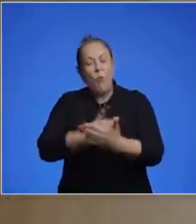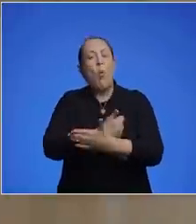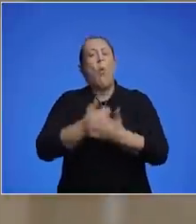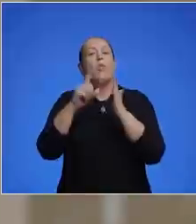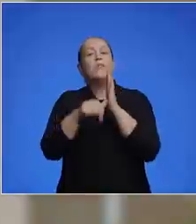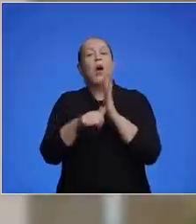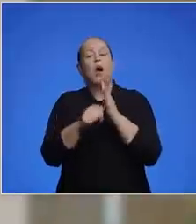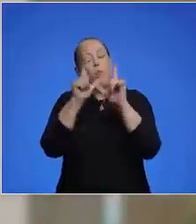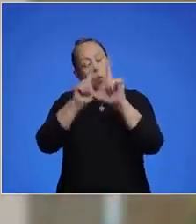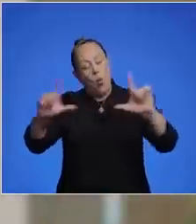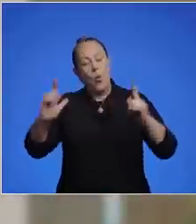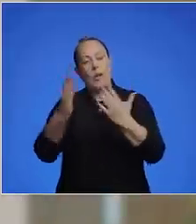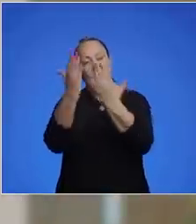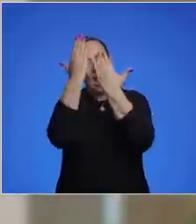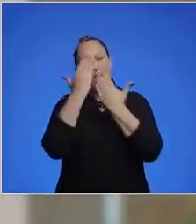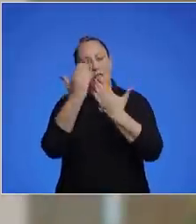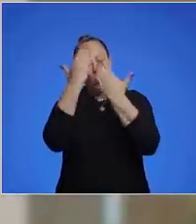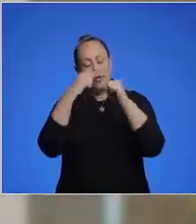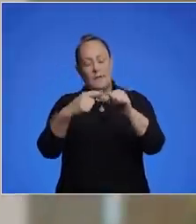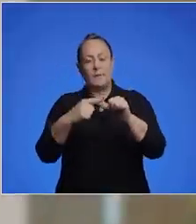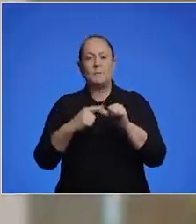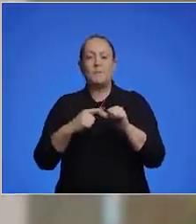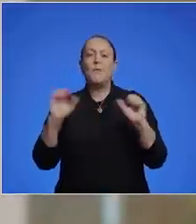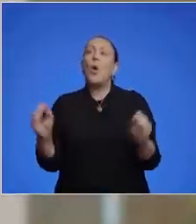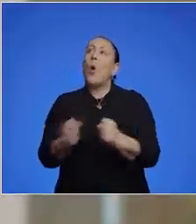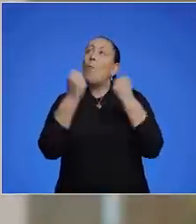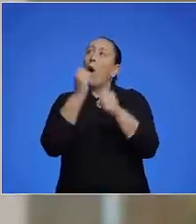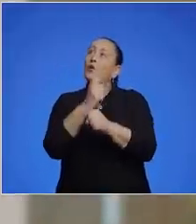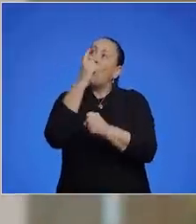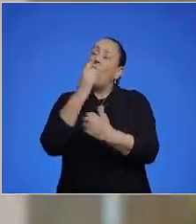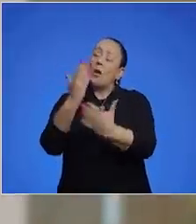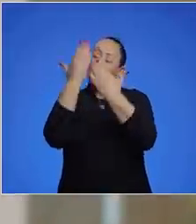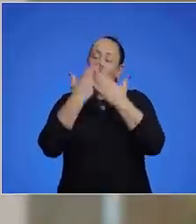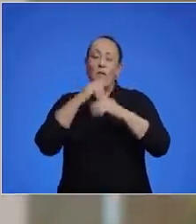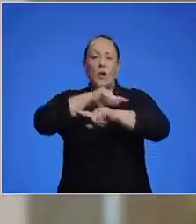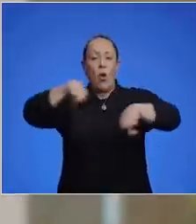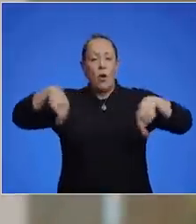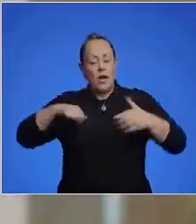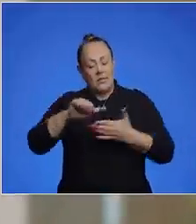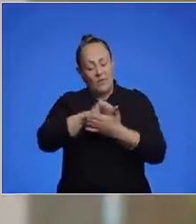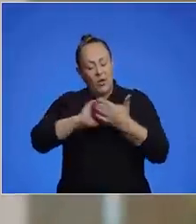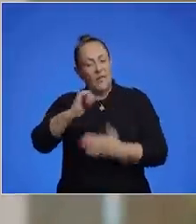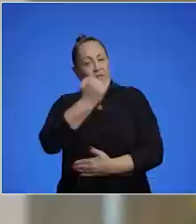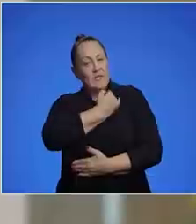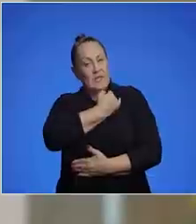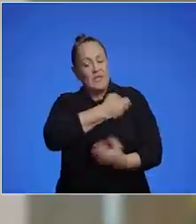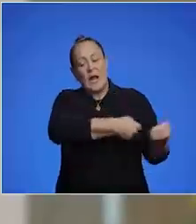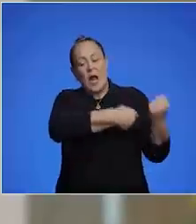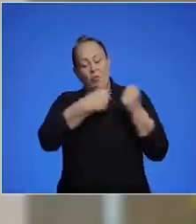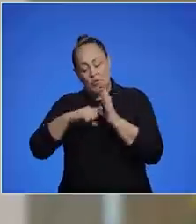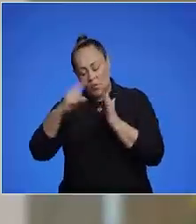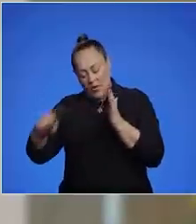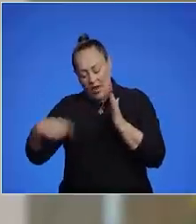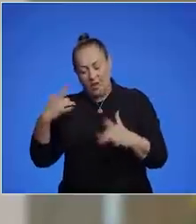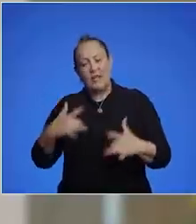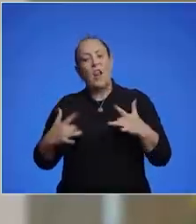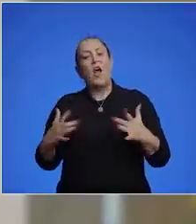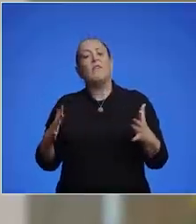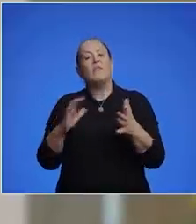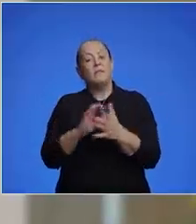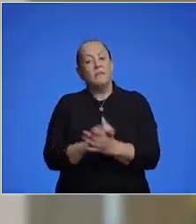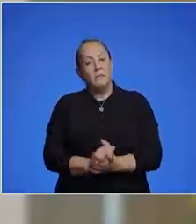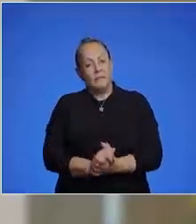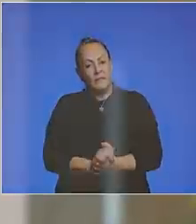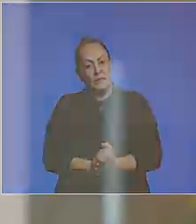have mercy. And may Almighty God have mercy on us, forgive us our sins, and bring us to everlasting life.